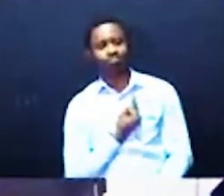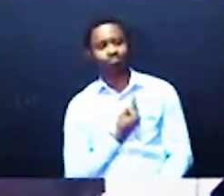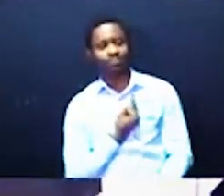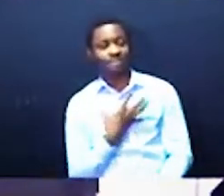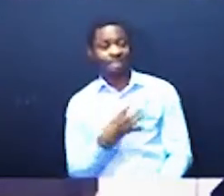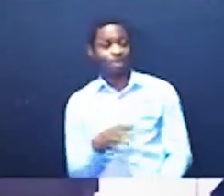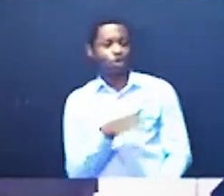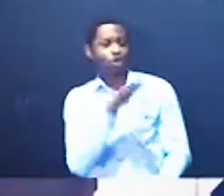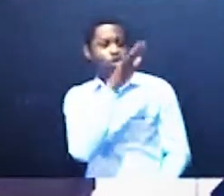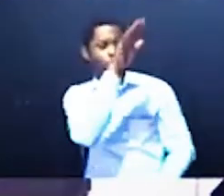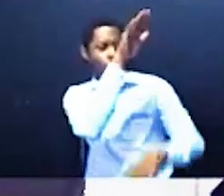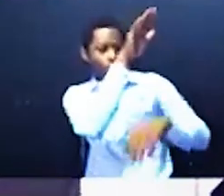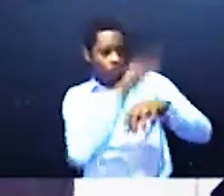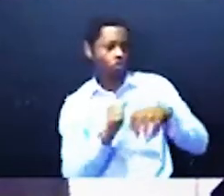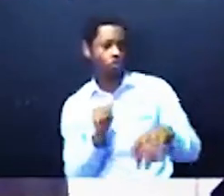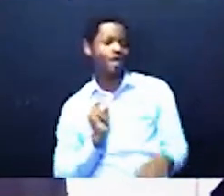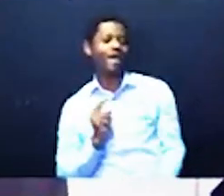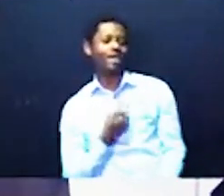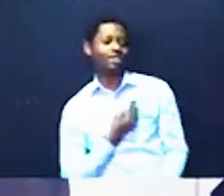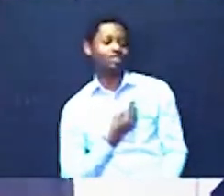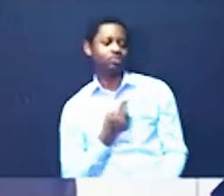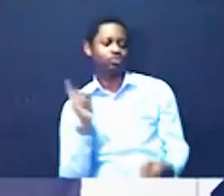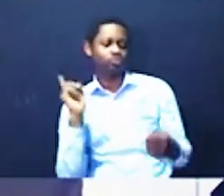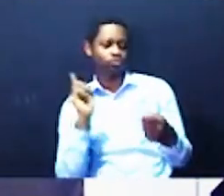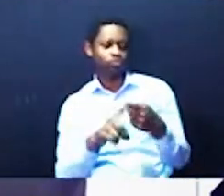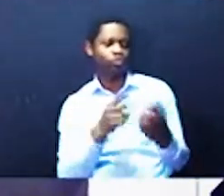us to a holy life.